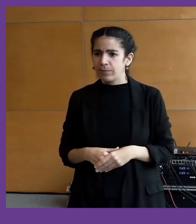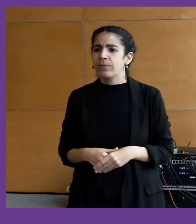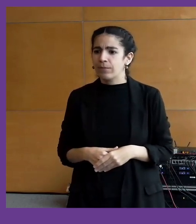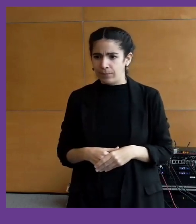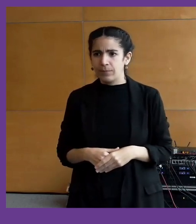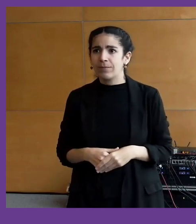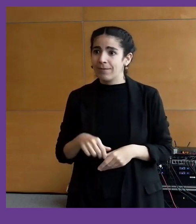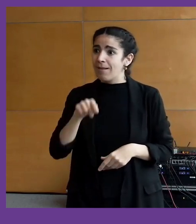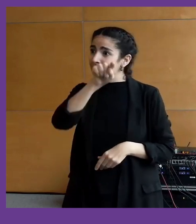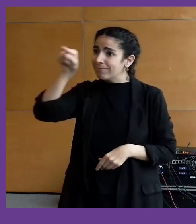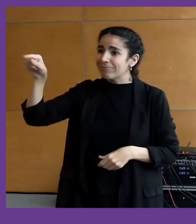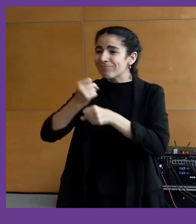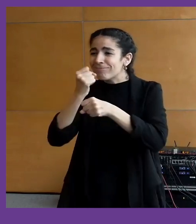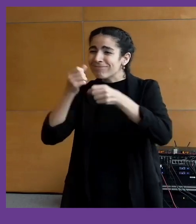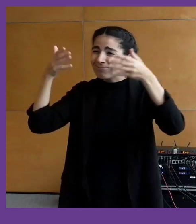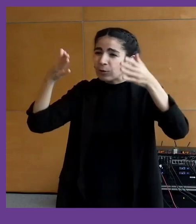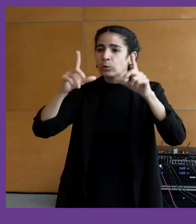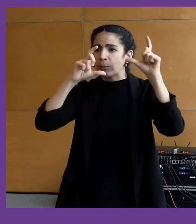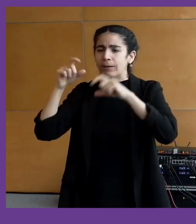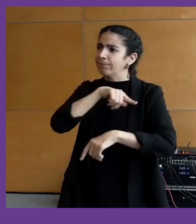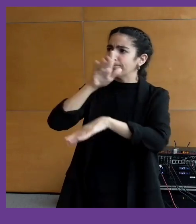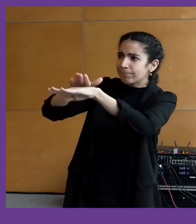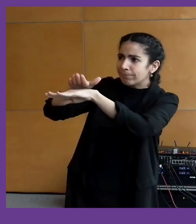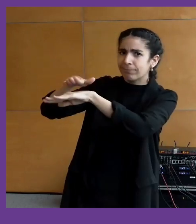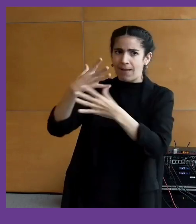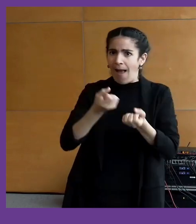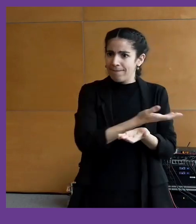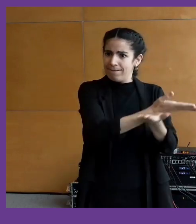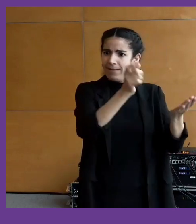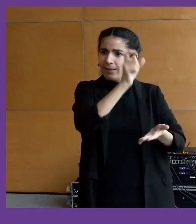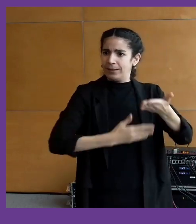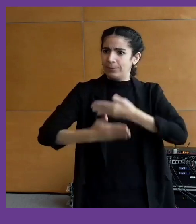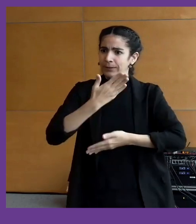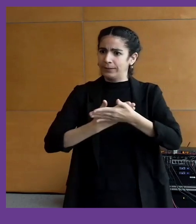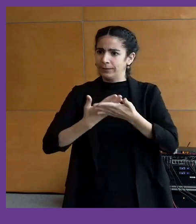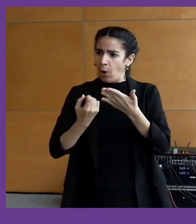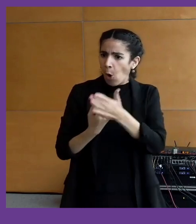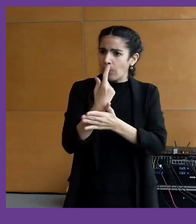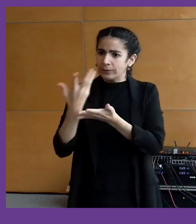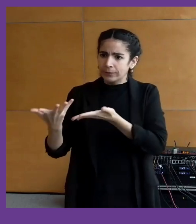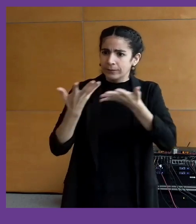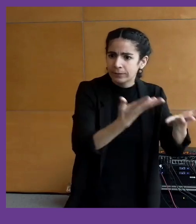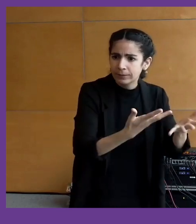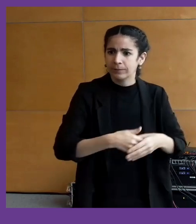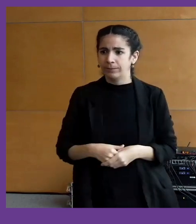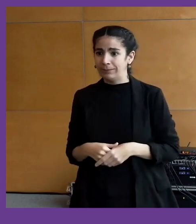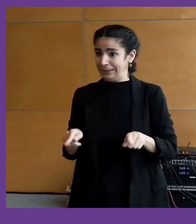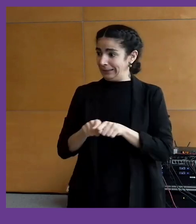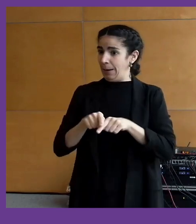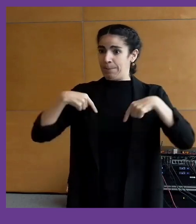partnerships, as we've seen today as well, to bring together diverse expertise and resources, helping to enhance